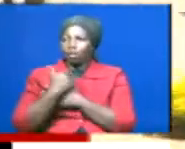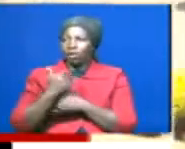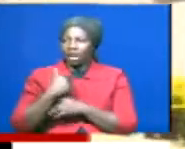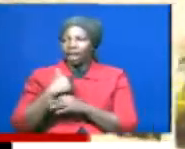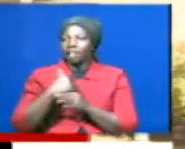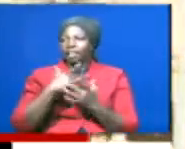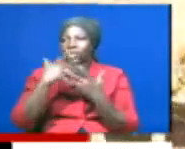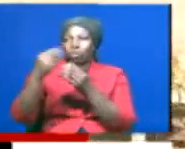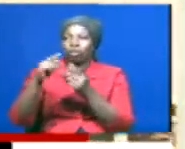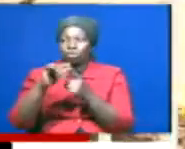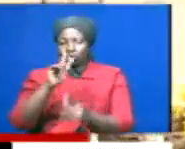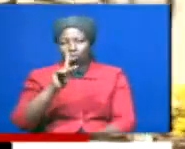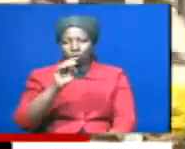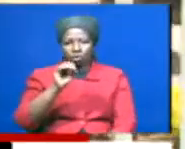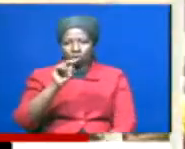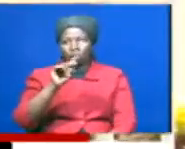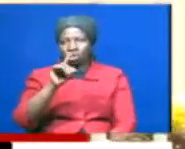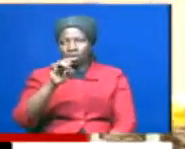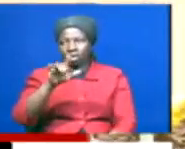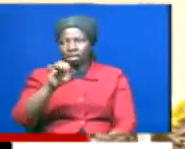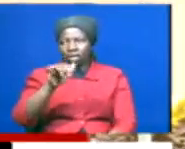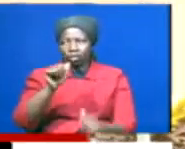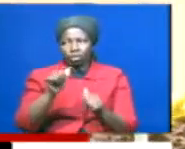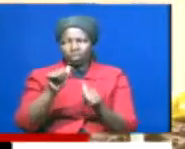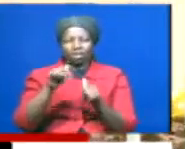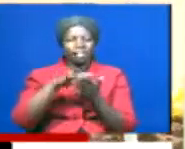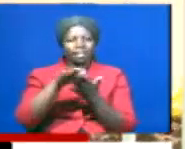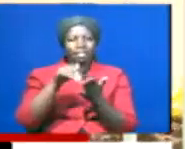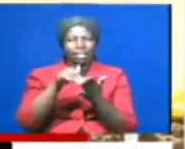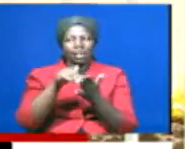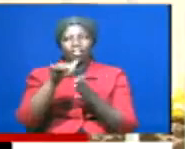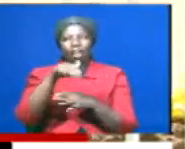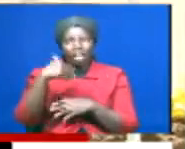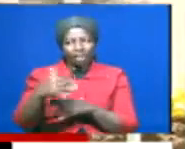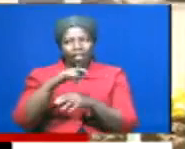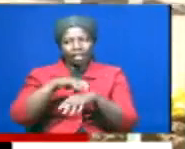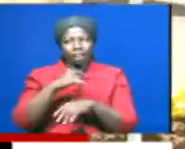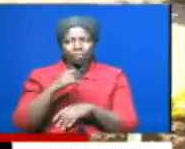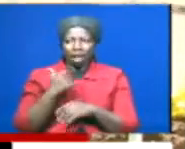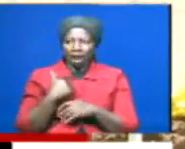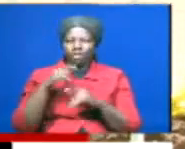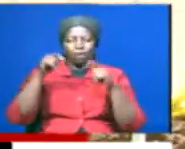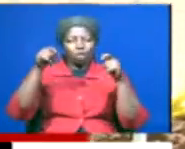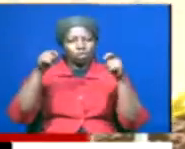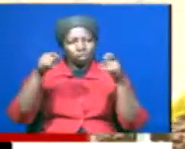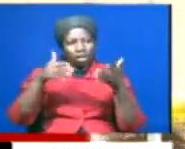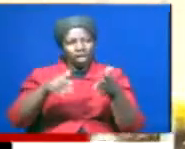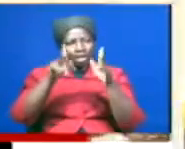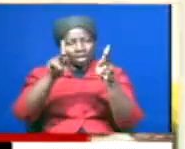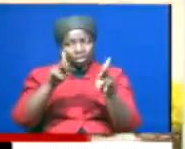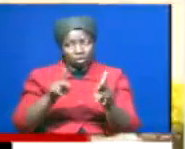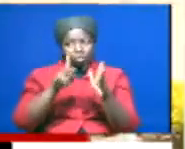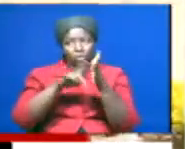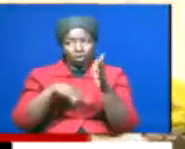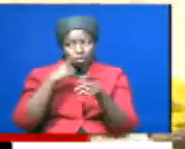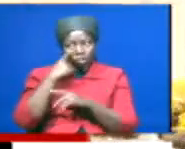Kondele roundabout. That is usually the epicenter every time there is some sort of demonstrations here in Kisumu. And what we saw was just